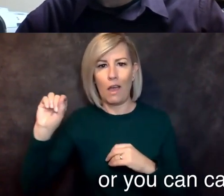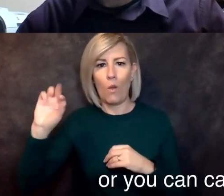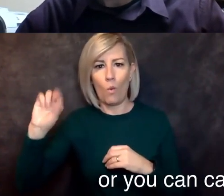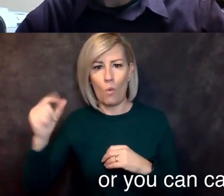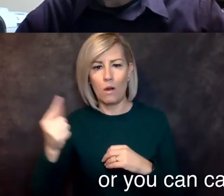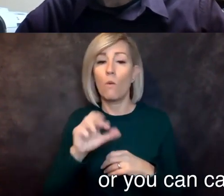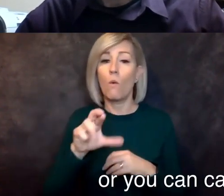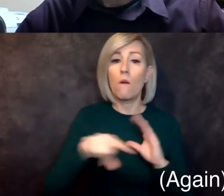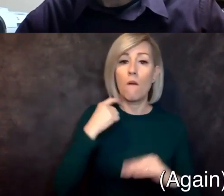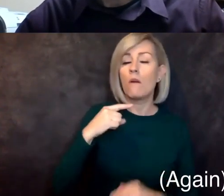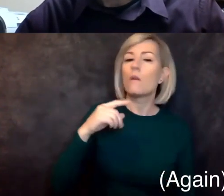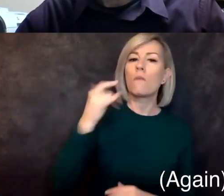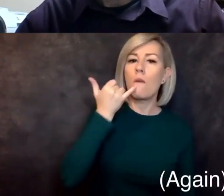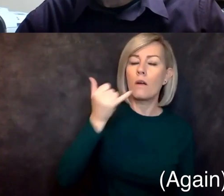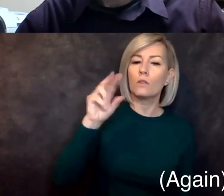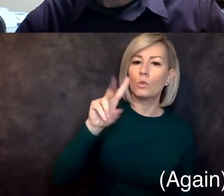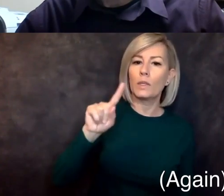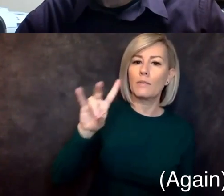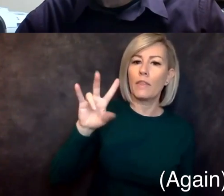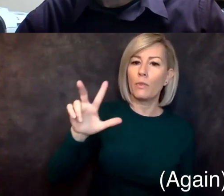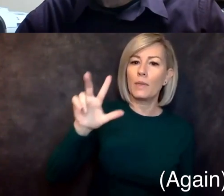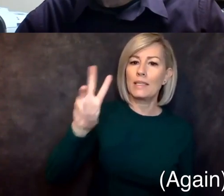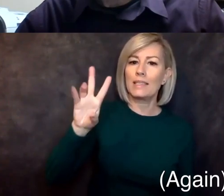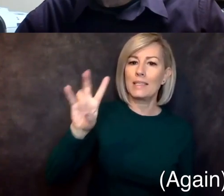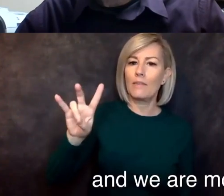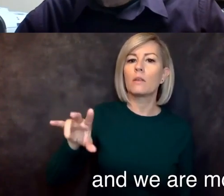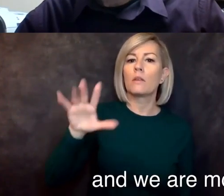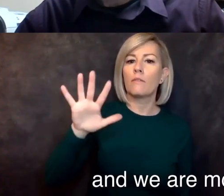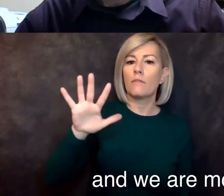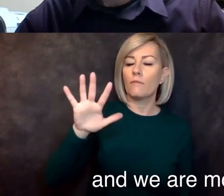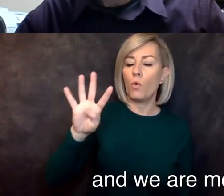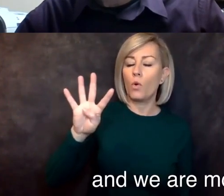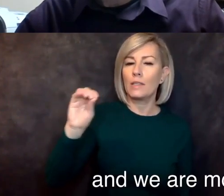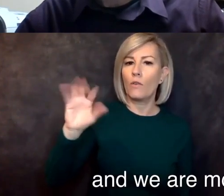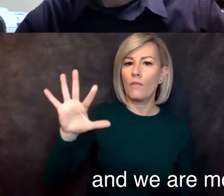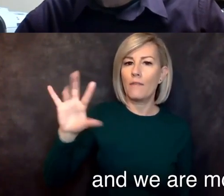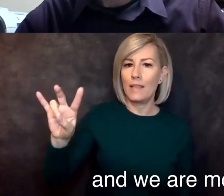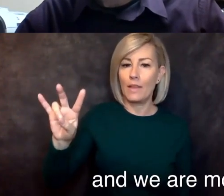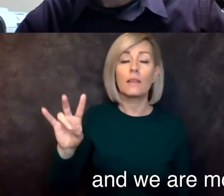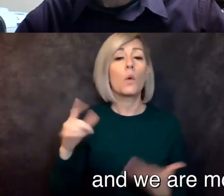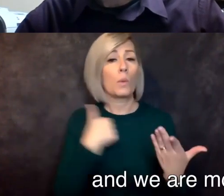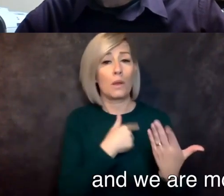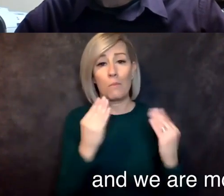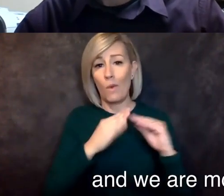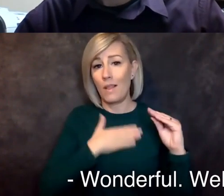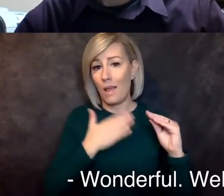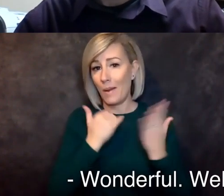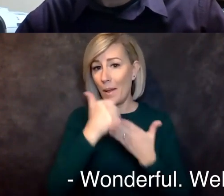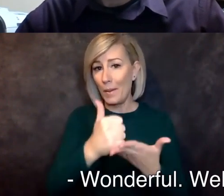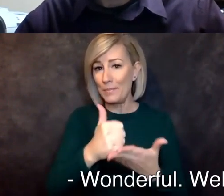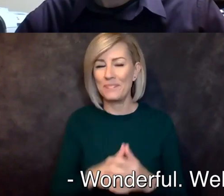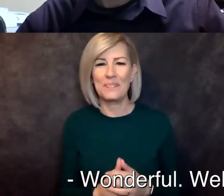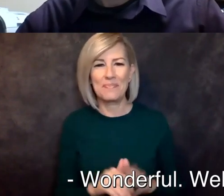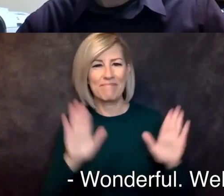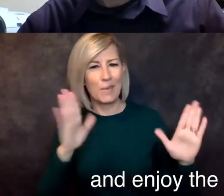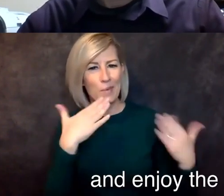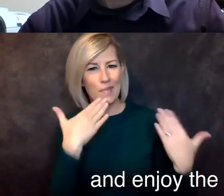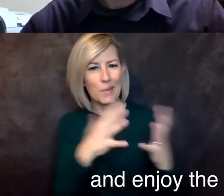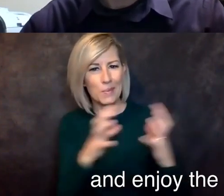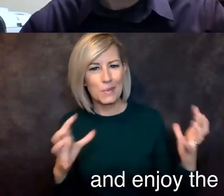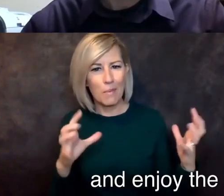217-367-4057, and we are more than happy to help. Wonderful. Well, thanks so much,